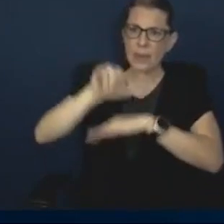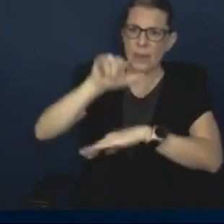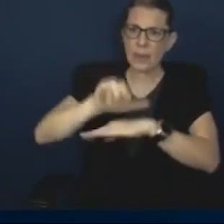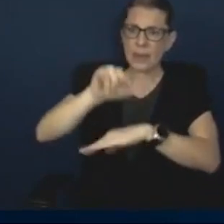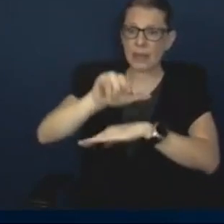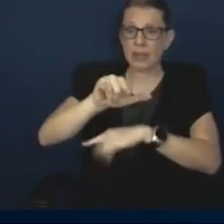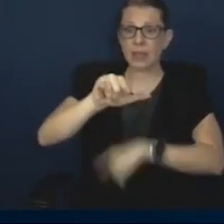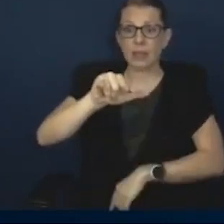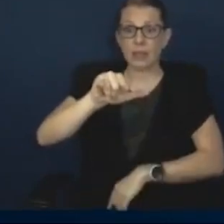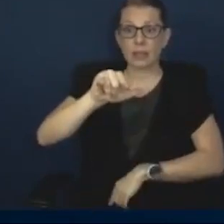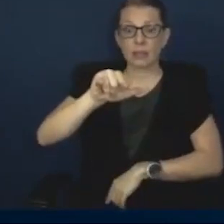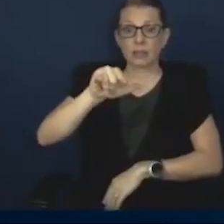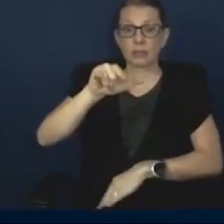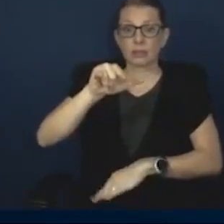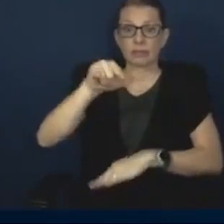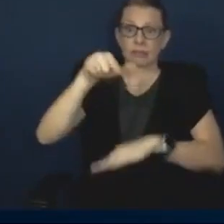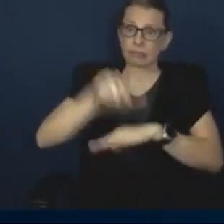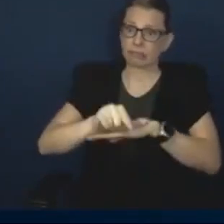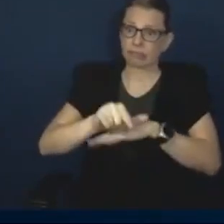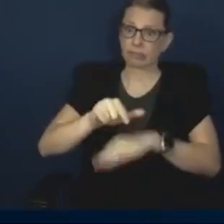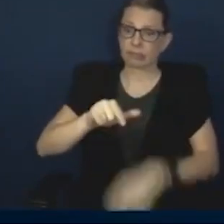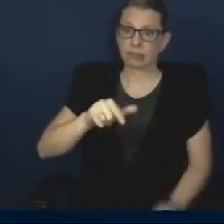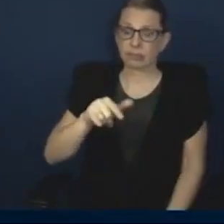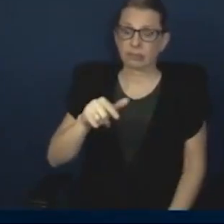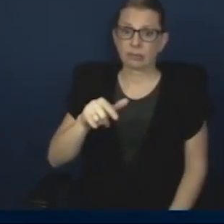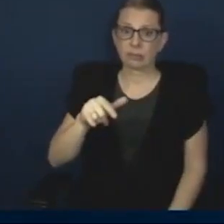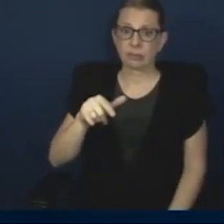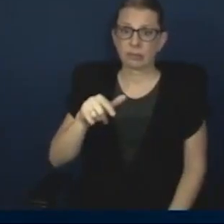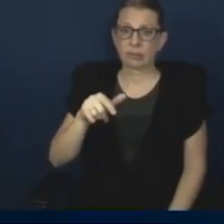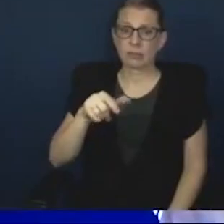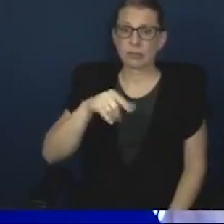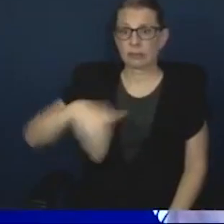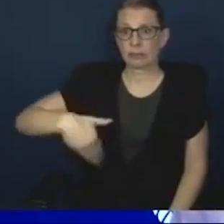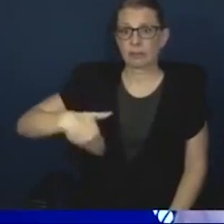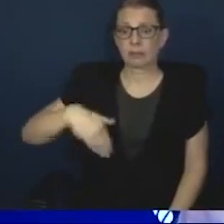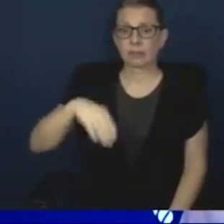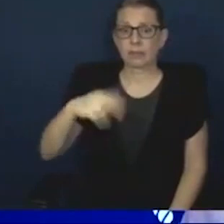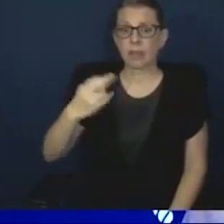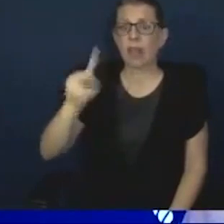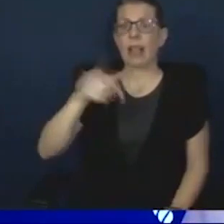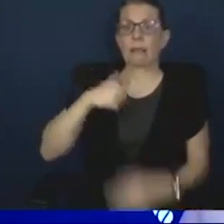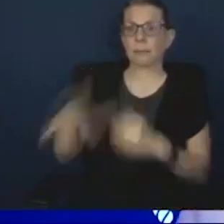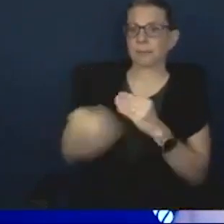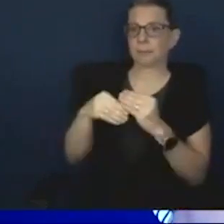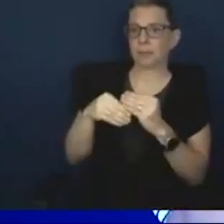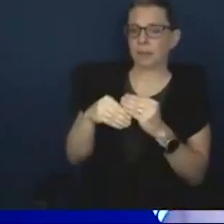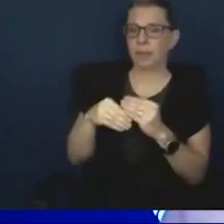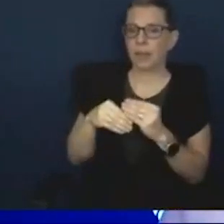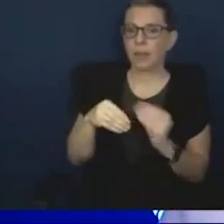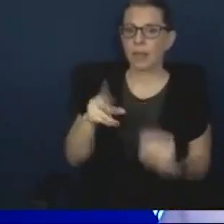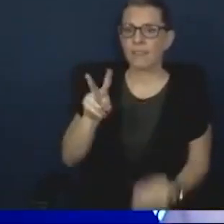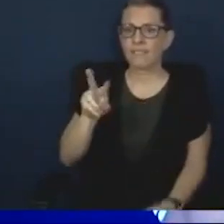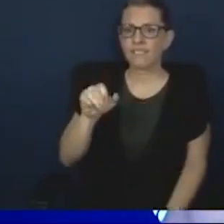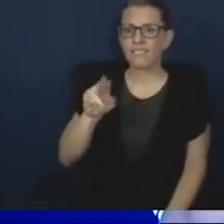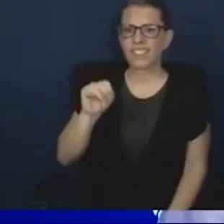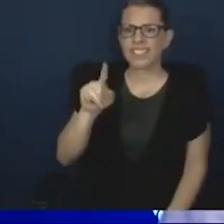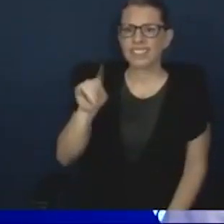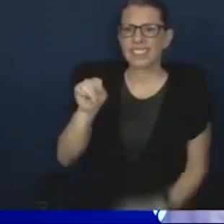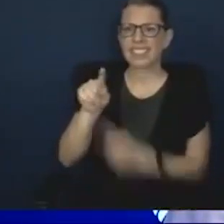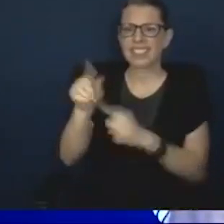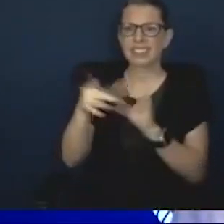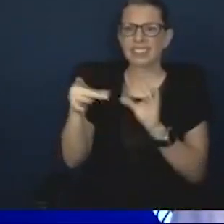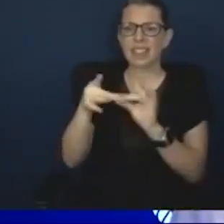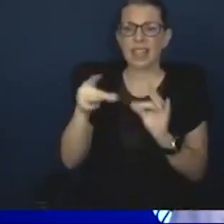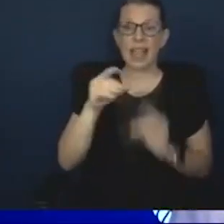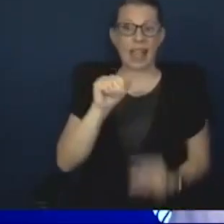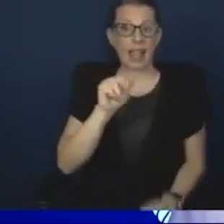recently, Hawk. Yeah. Yeah, and I would really like to piggyback on to Vincent's last point about the antibodies and T cells. That is